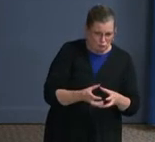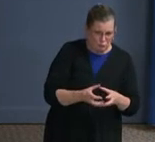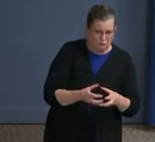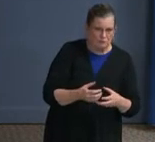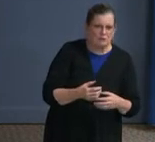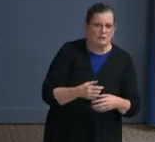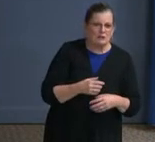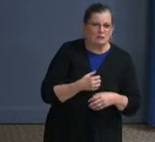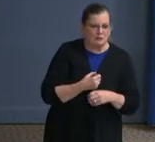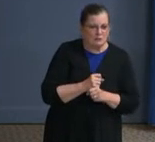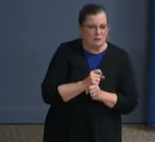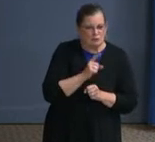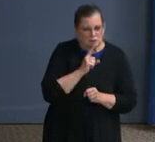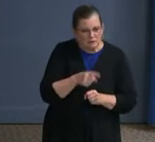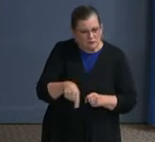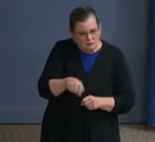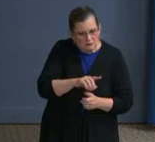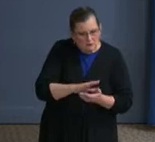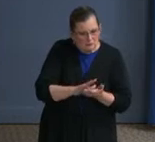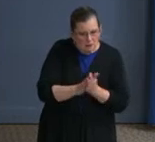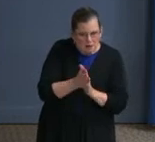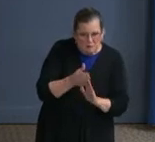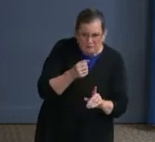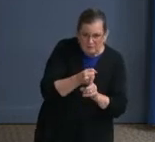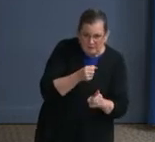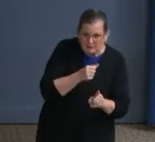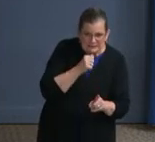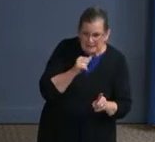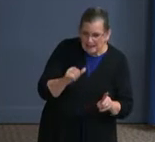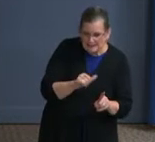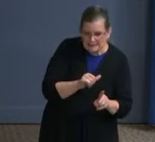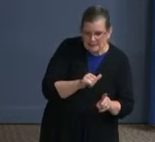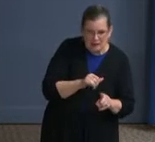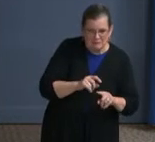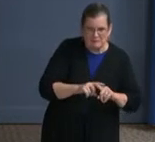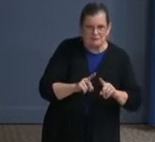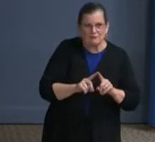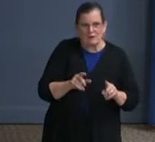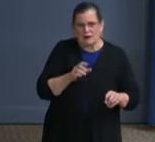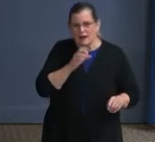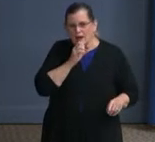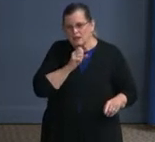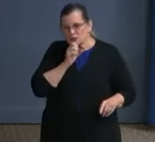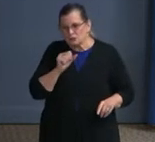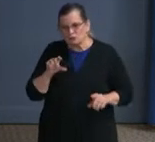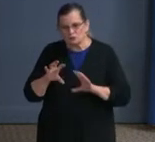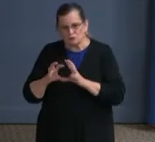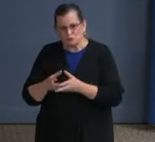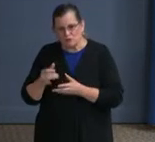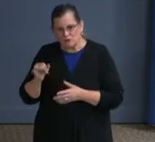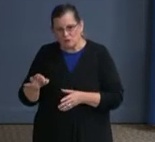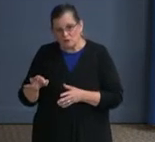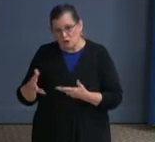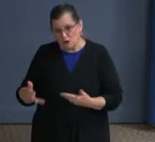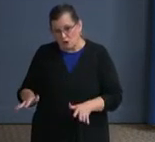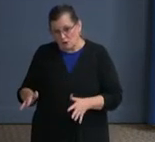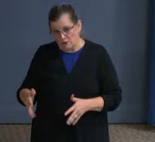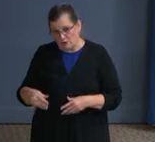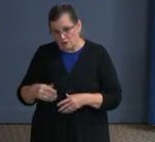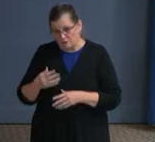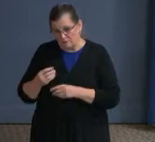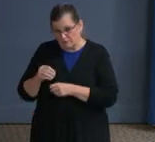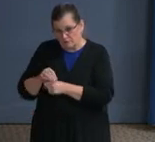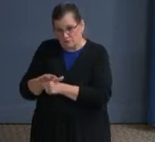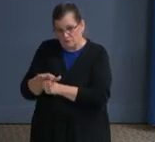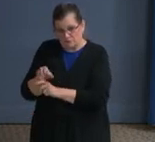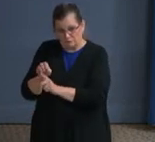affected. They are not the same age group as those who are losing their lives to